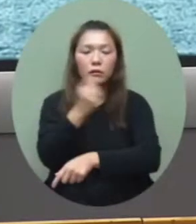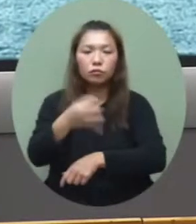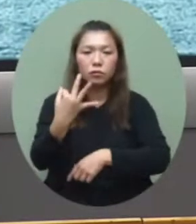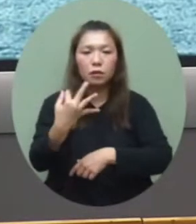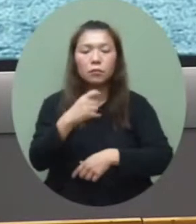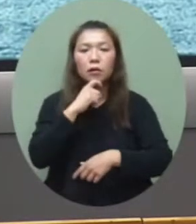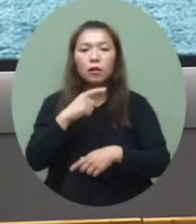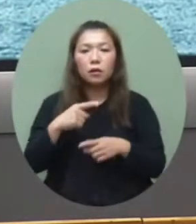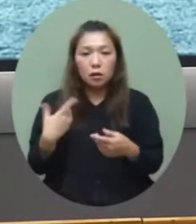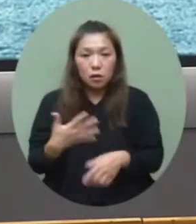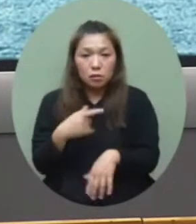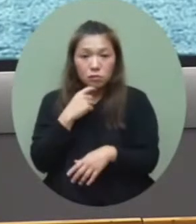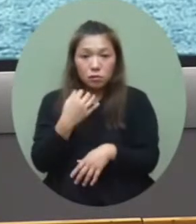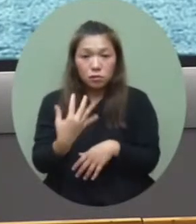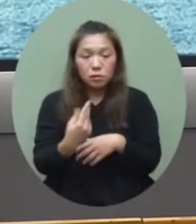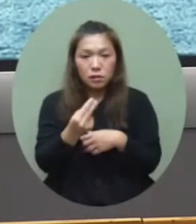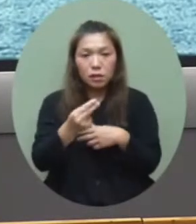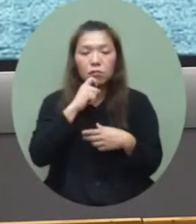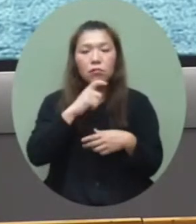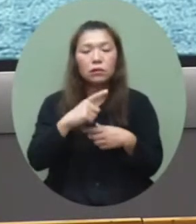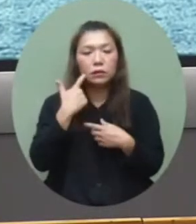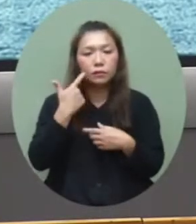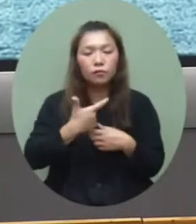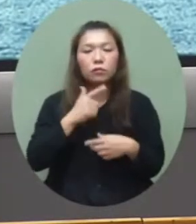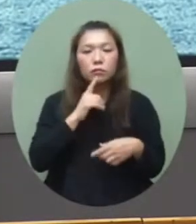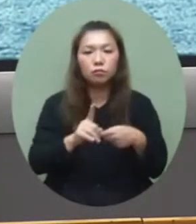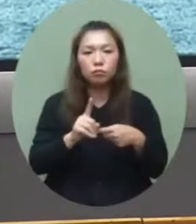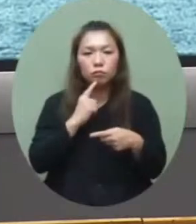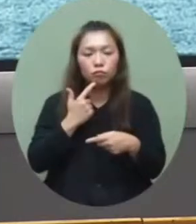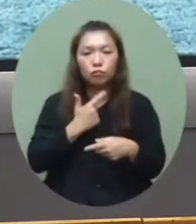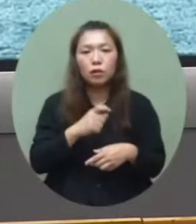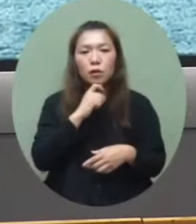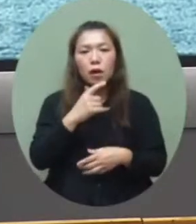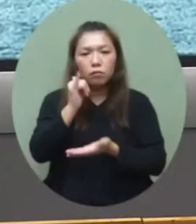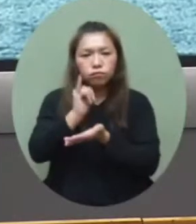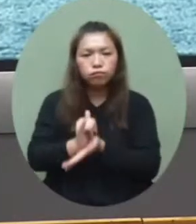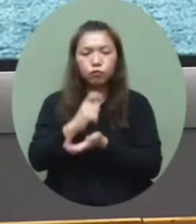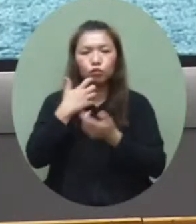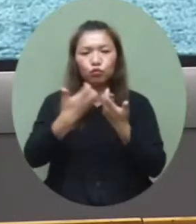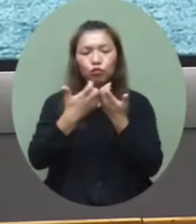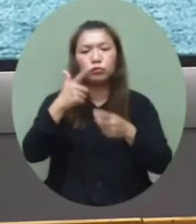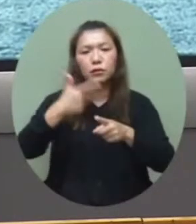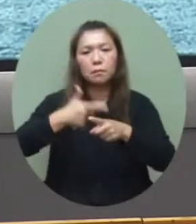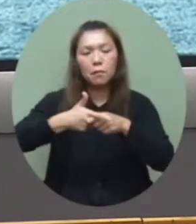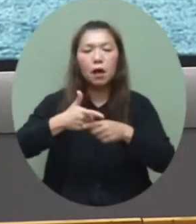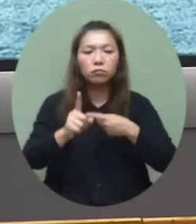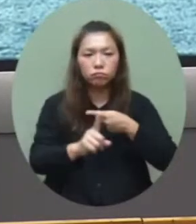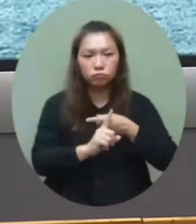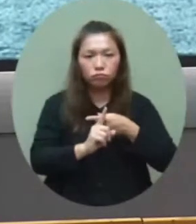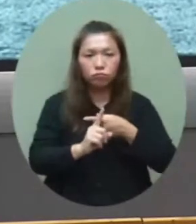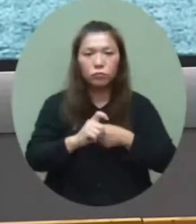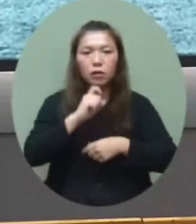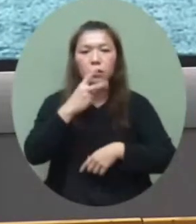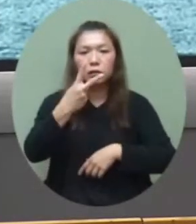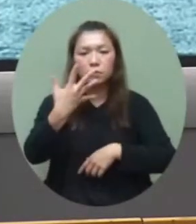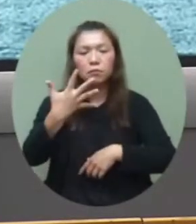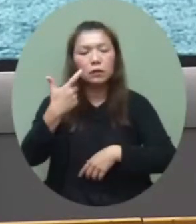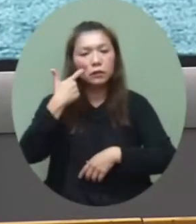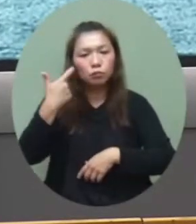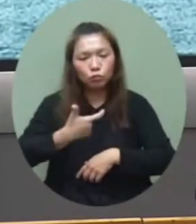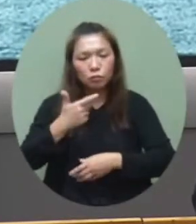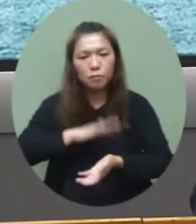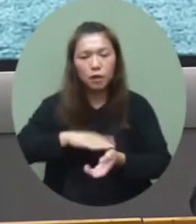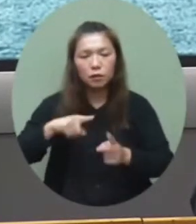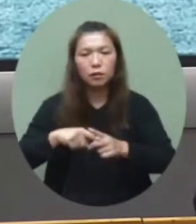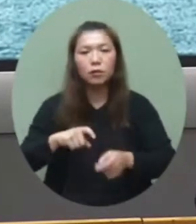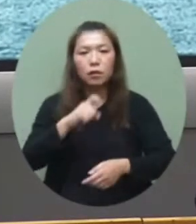One had 2 jabs, one had 3 jabs, and 7 patients in serious condition. And for inpatients, altogether there are 18 patients